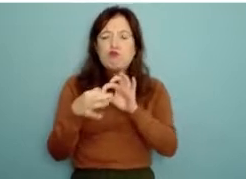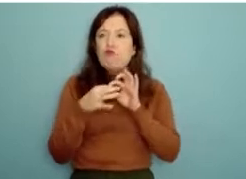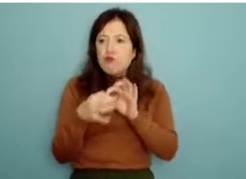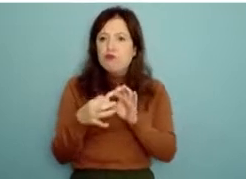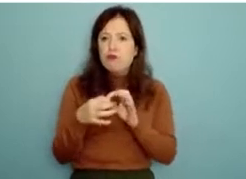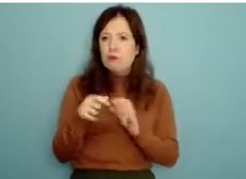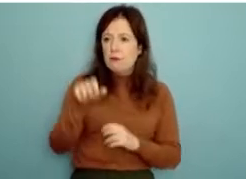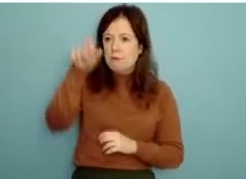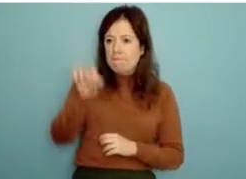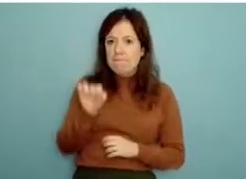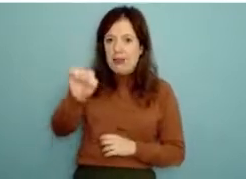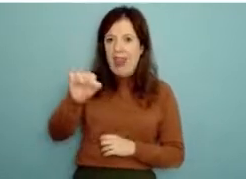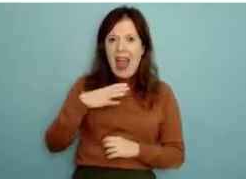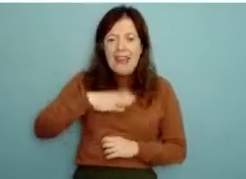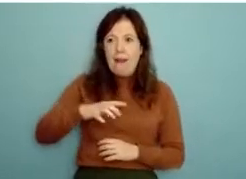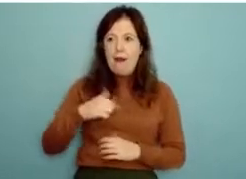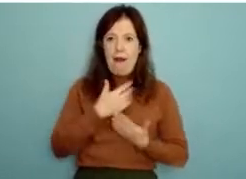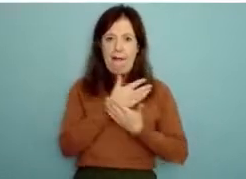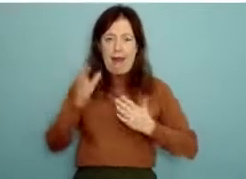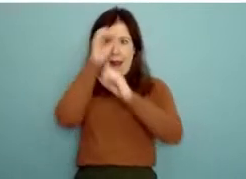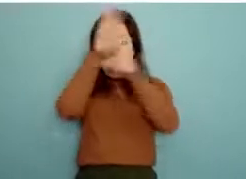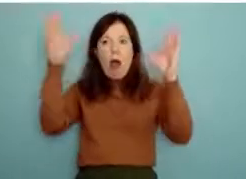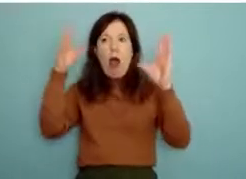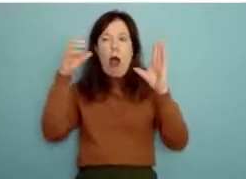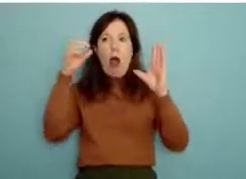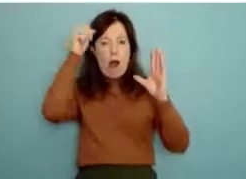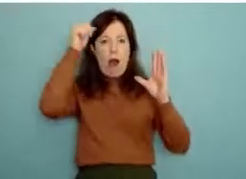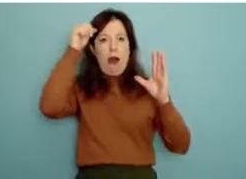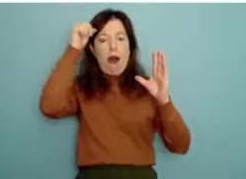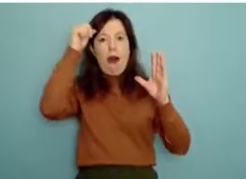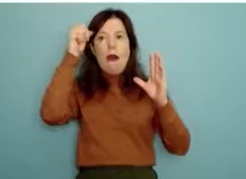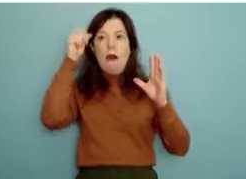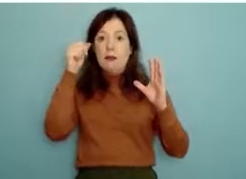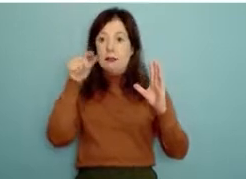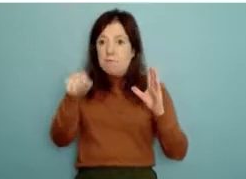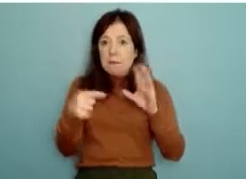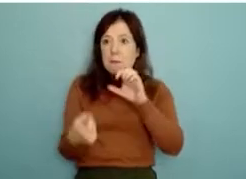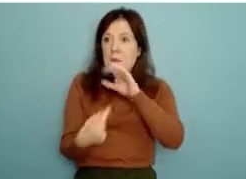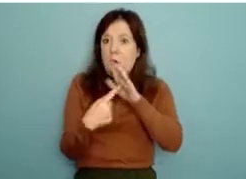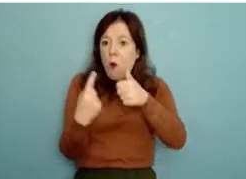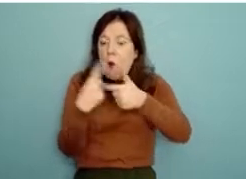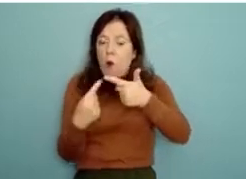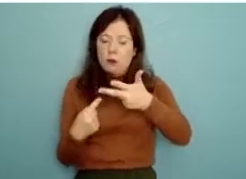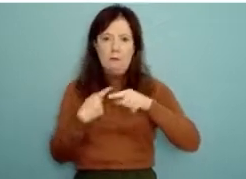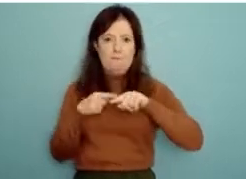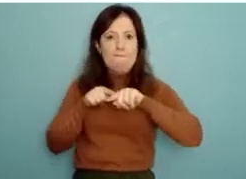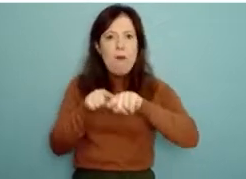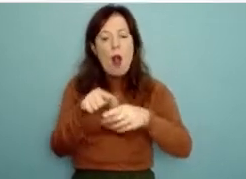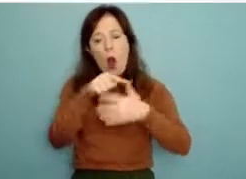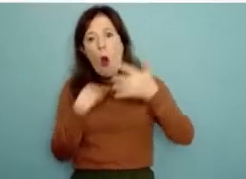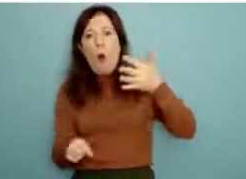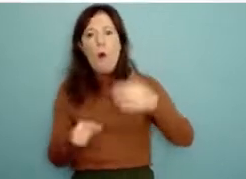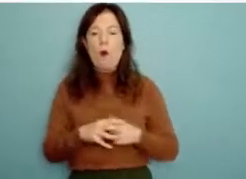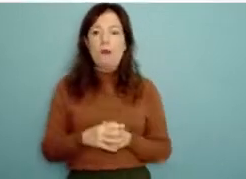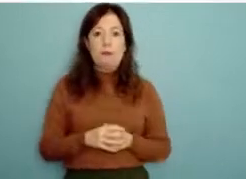their needs and ensure that we are working on the things that are important to them. So this is about